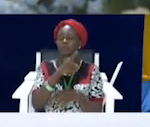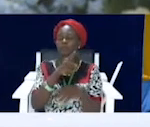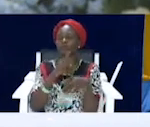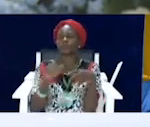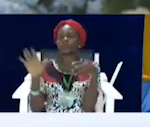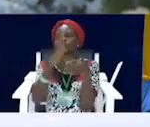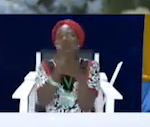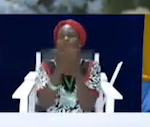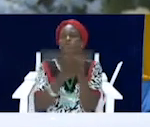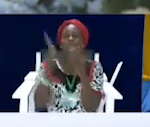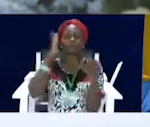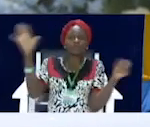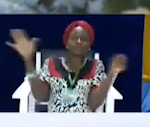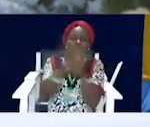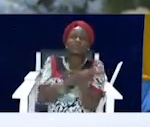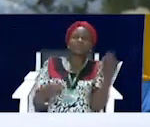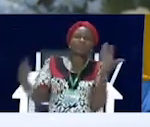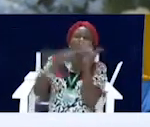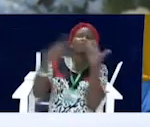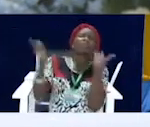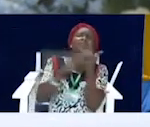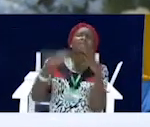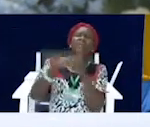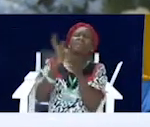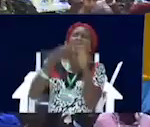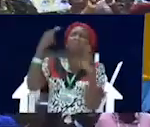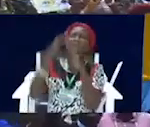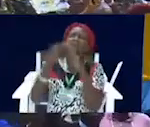your hands will be fully restored tonight.